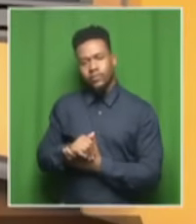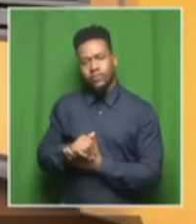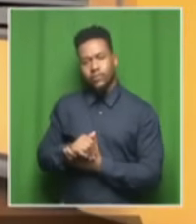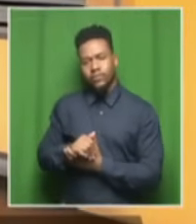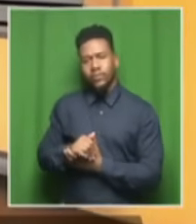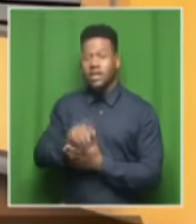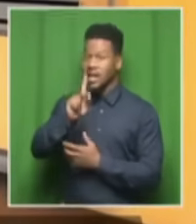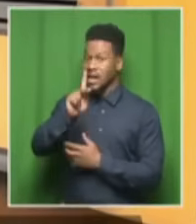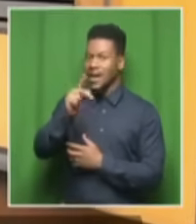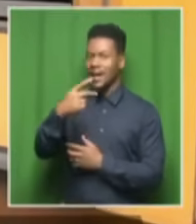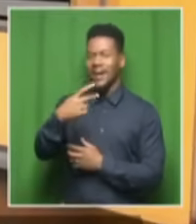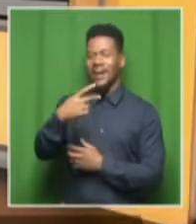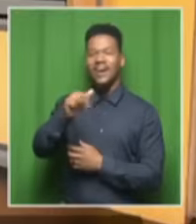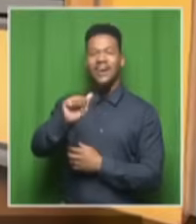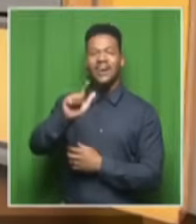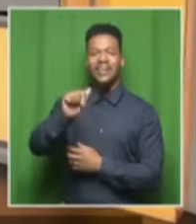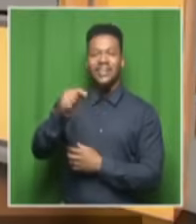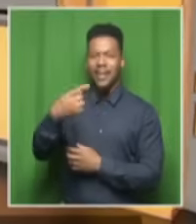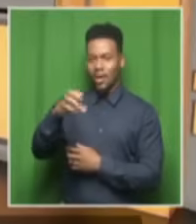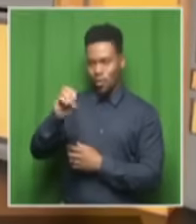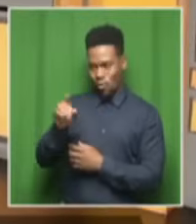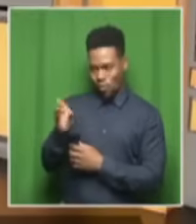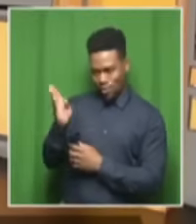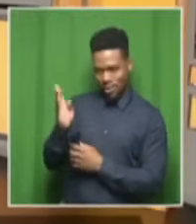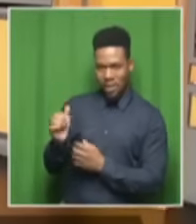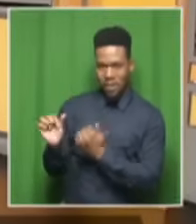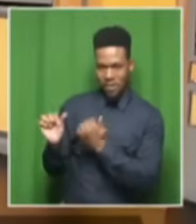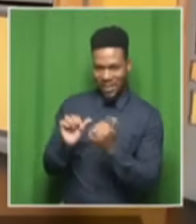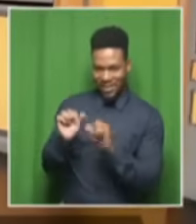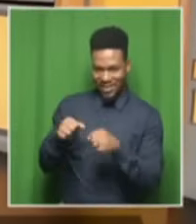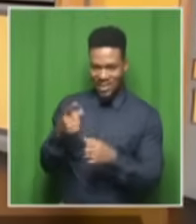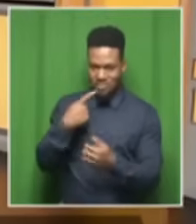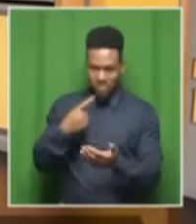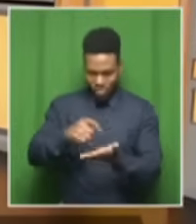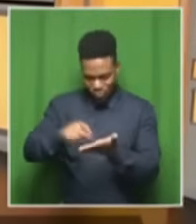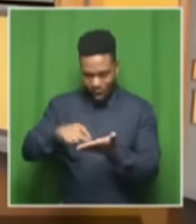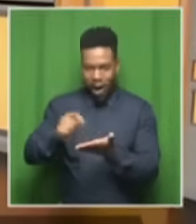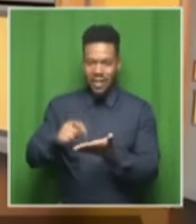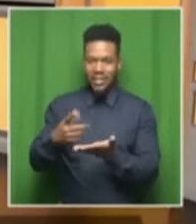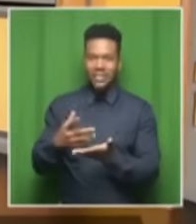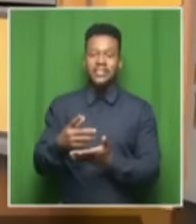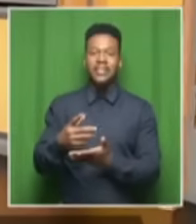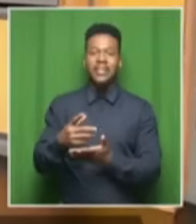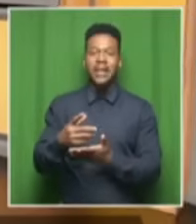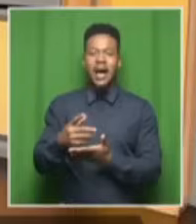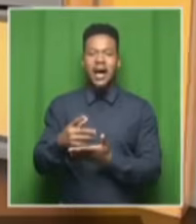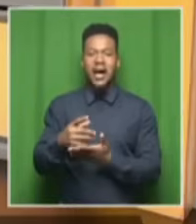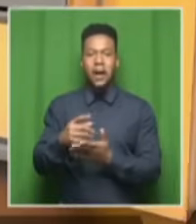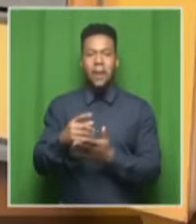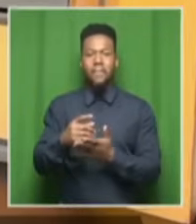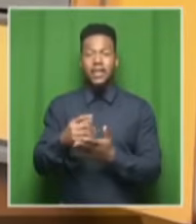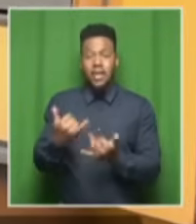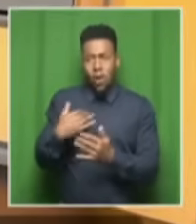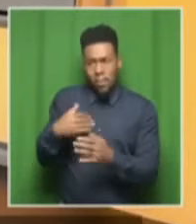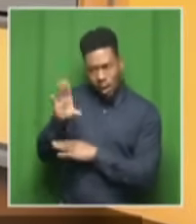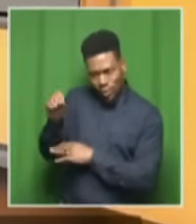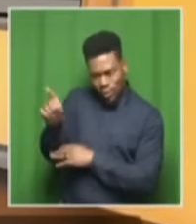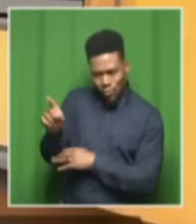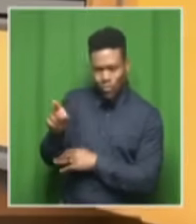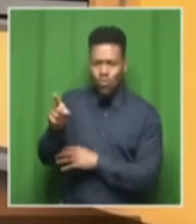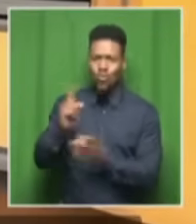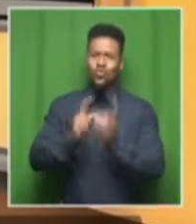No, Katlego, I'm with you. Where are you? There you are, Katlego. Sorry, I've written notes in the order that you spoke. Katlego, you speak to the